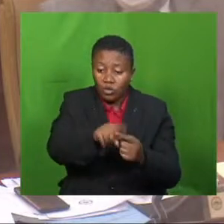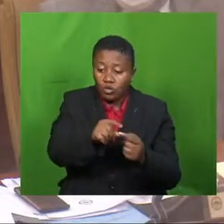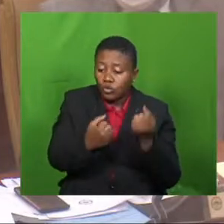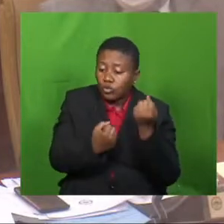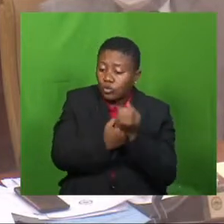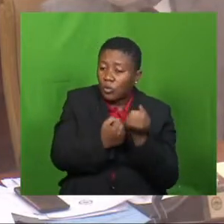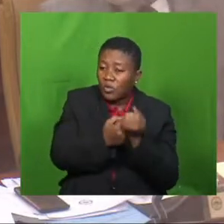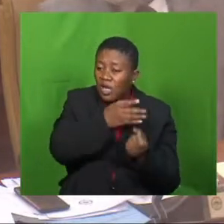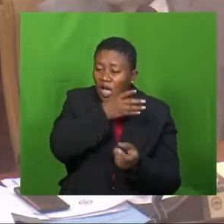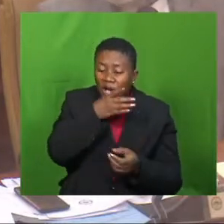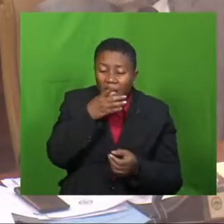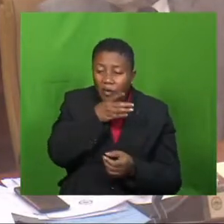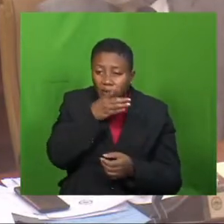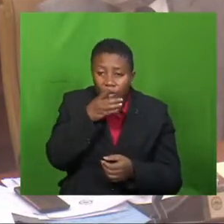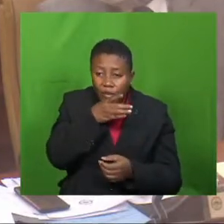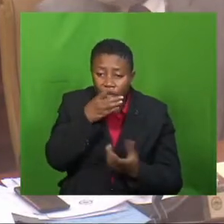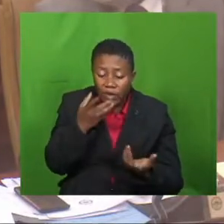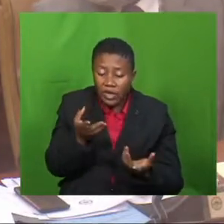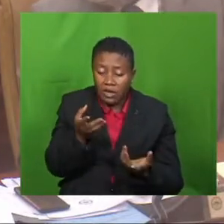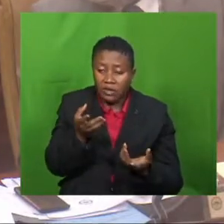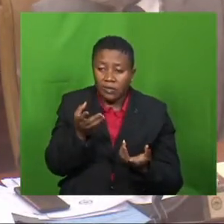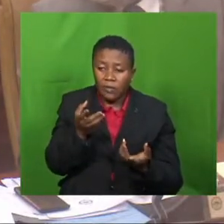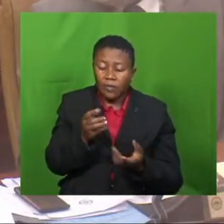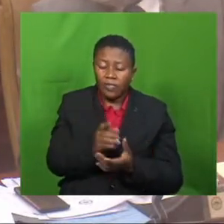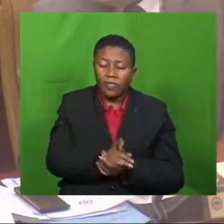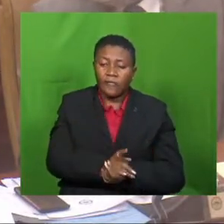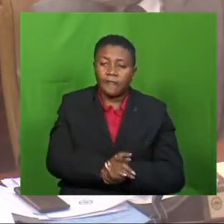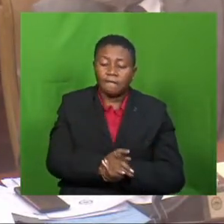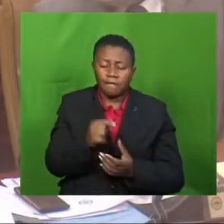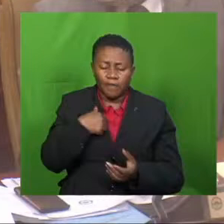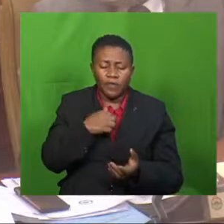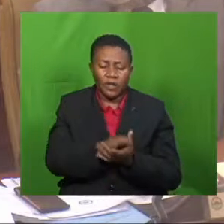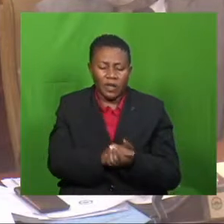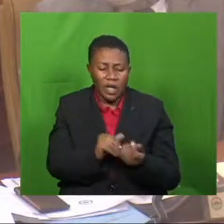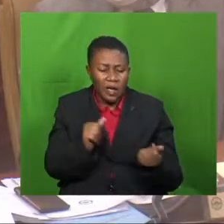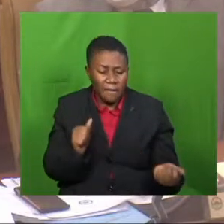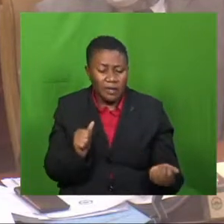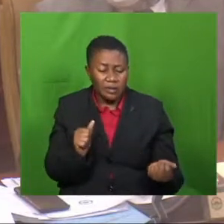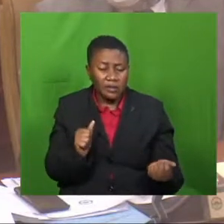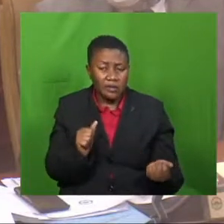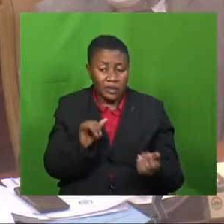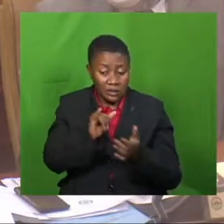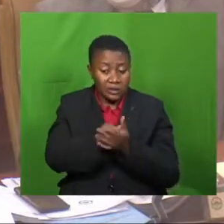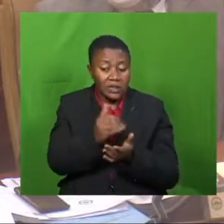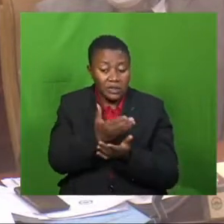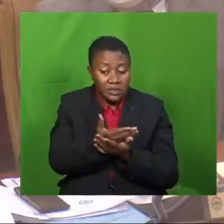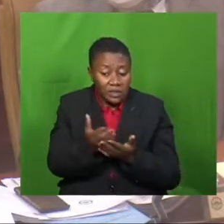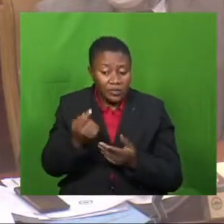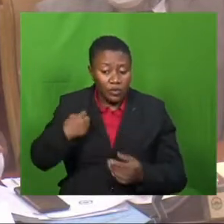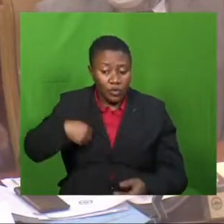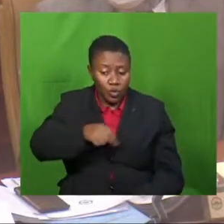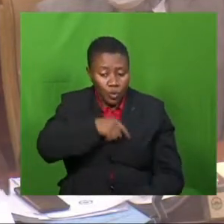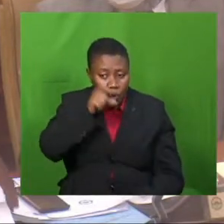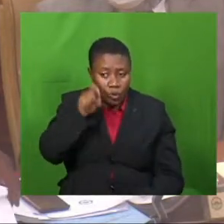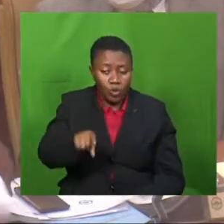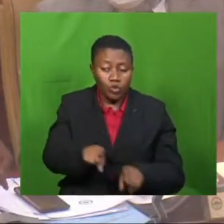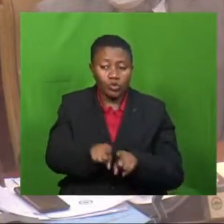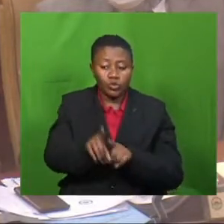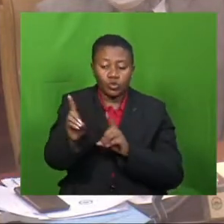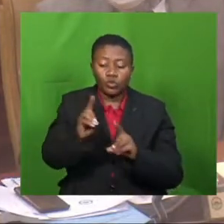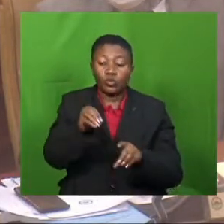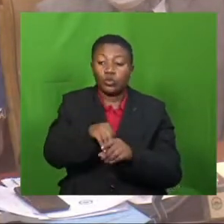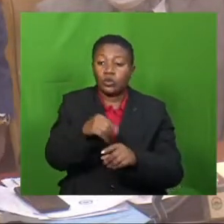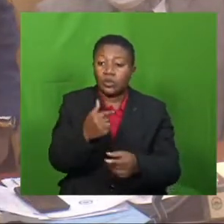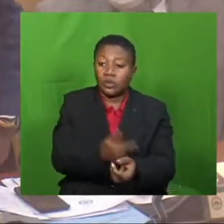agricultural investment to take advantage of AFTEC. I believe that is something that we should also do in Ghana.